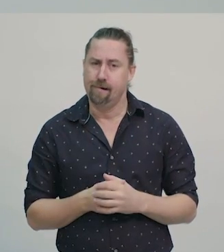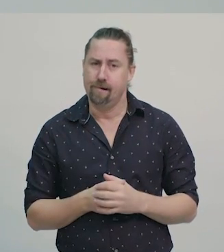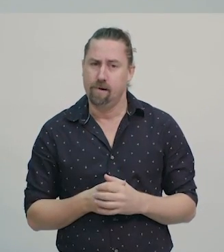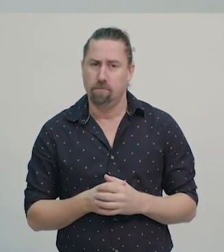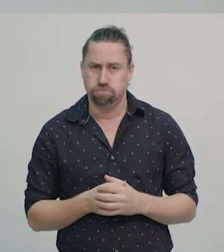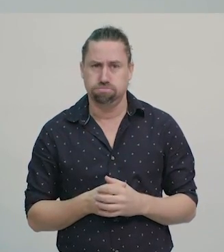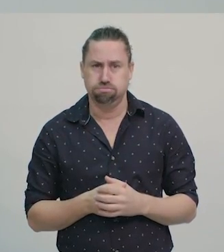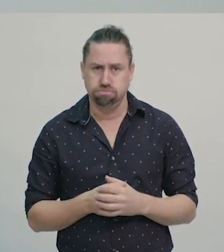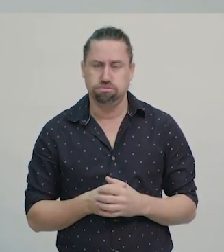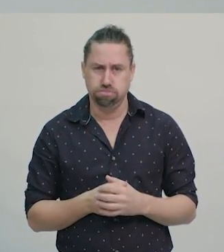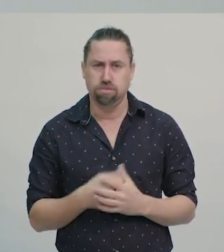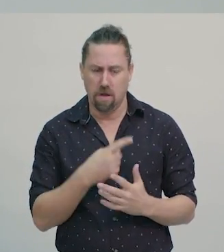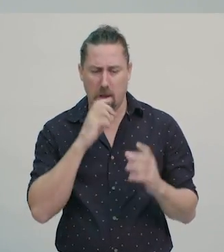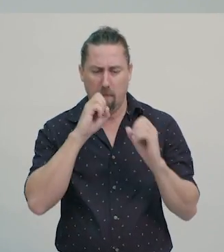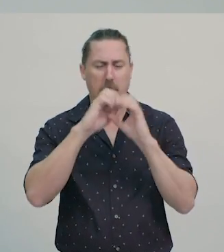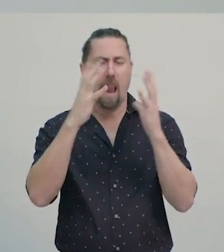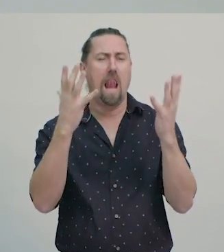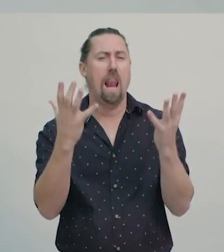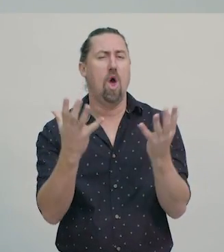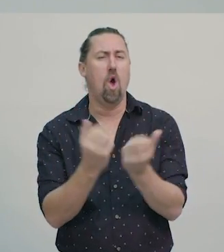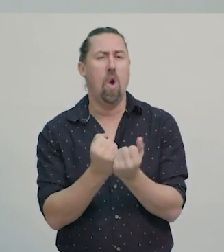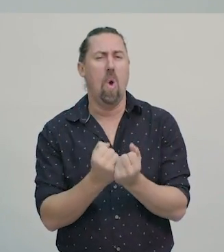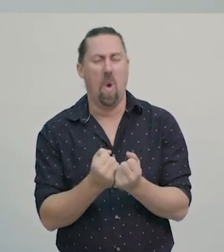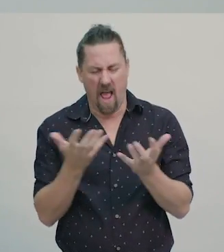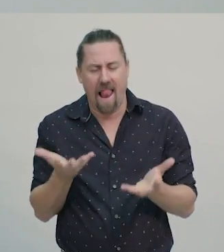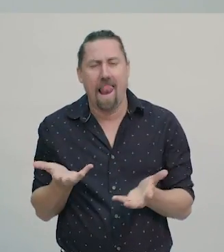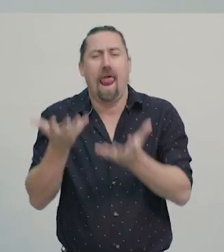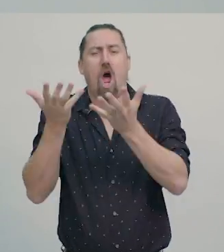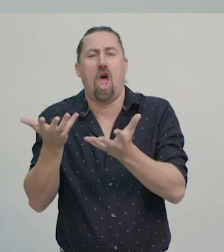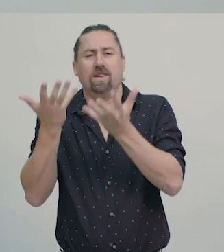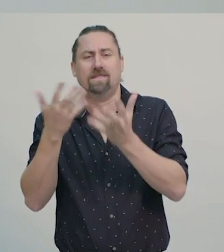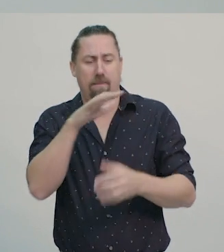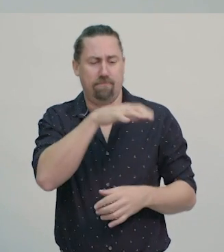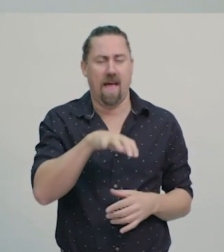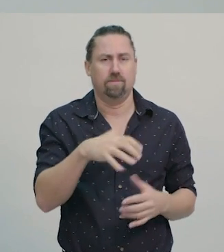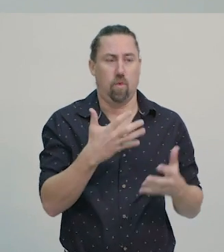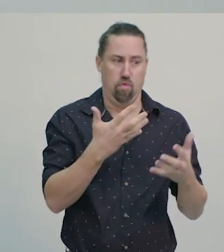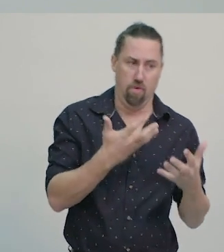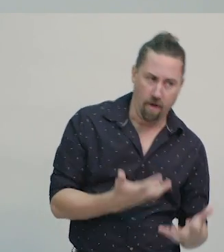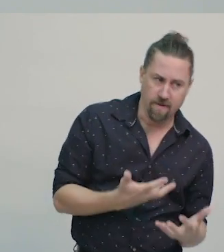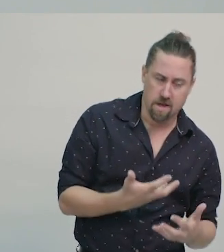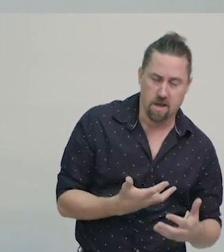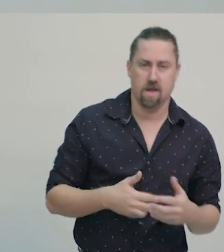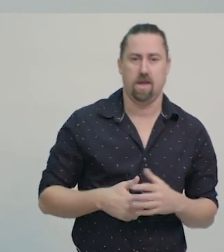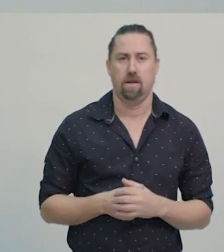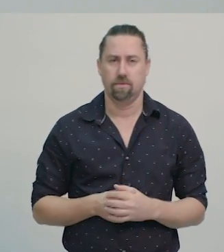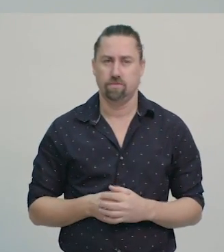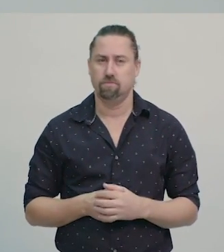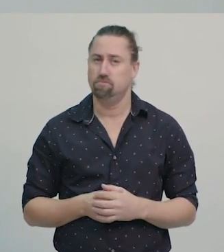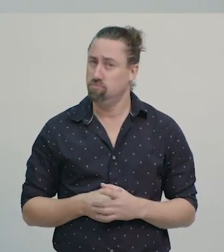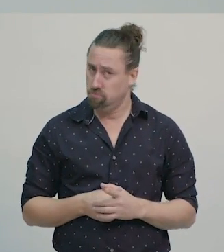Now, look at this balloon and this